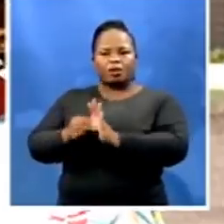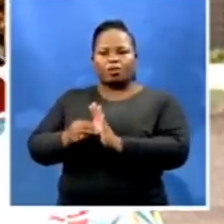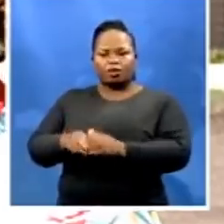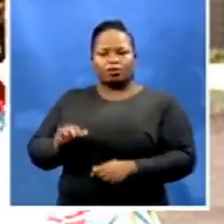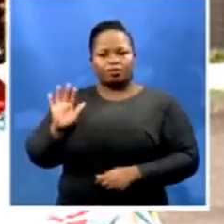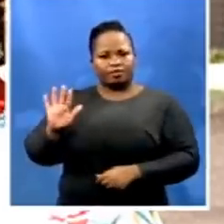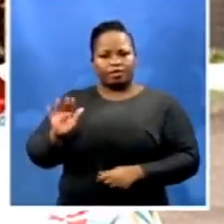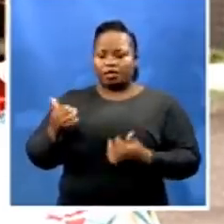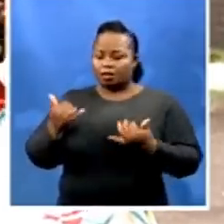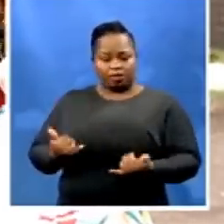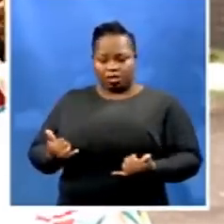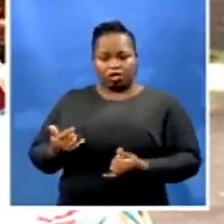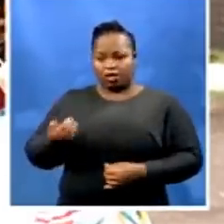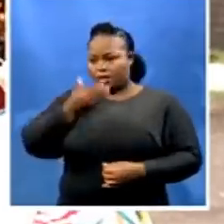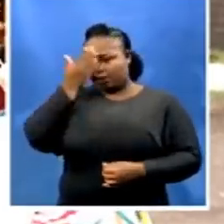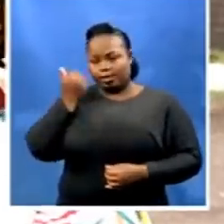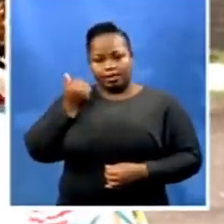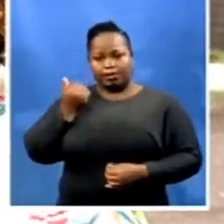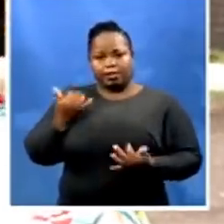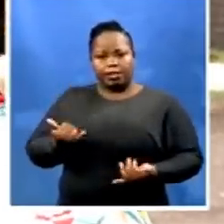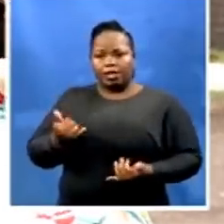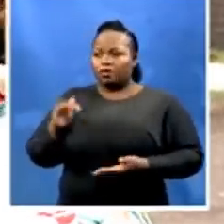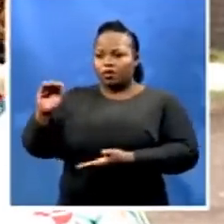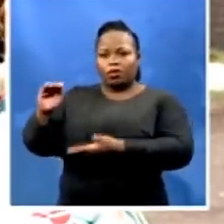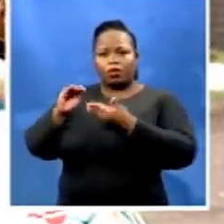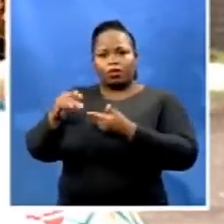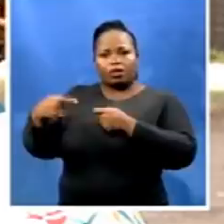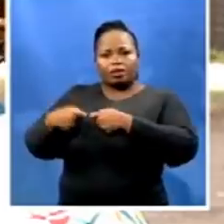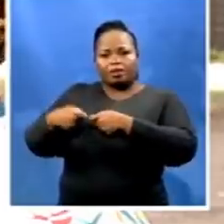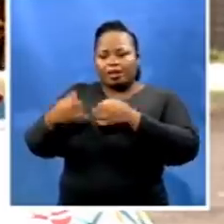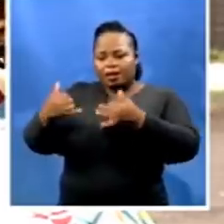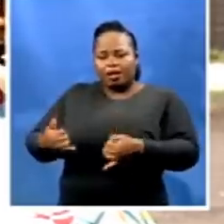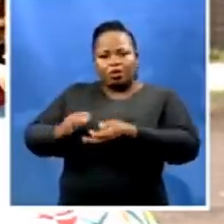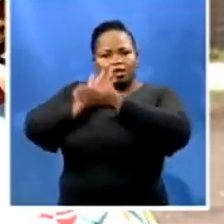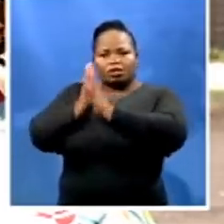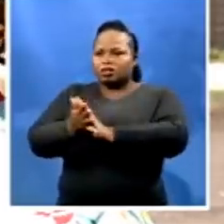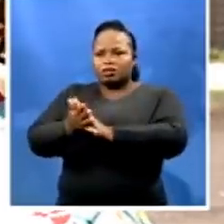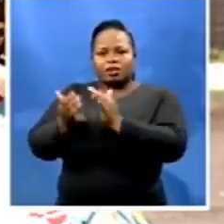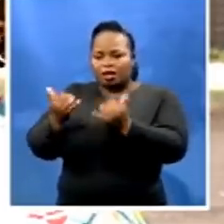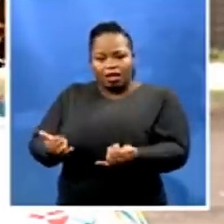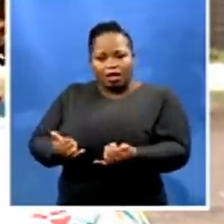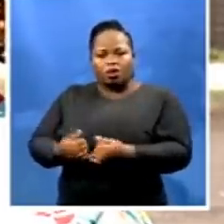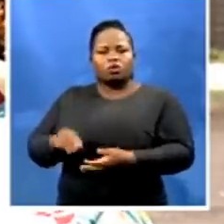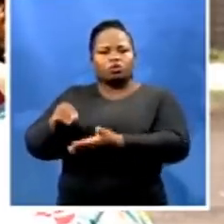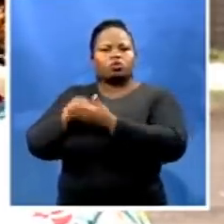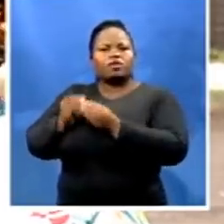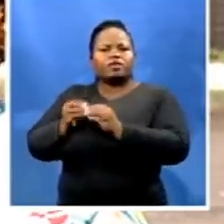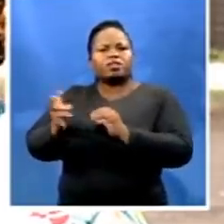zinda lezingqala zinda le infrastructure esidestroyekile ukuthi singayibuyisa kanjani ngani ngoba isikole